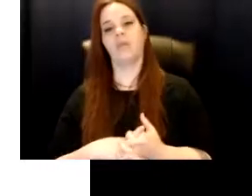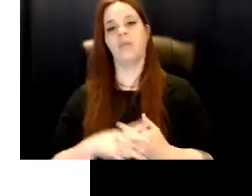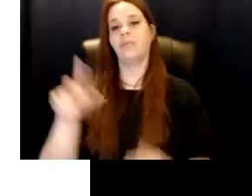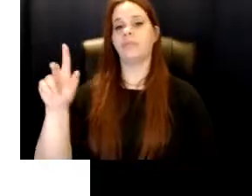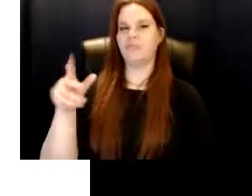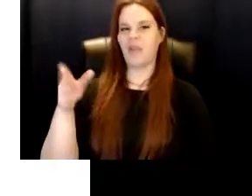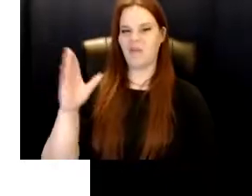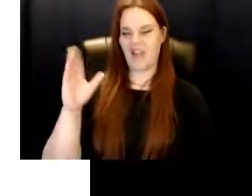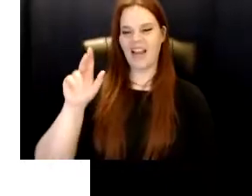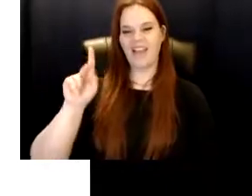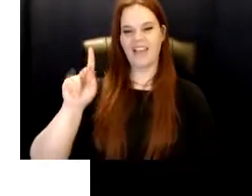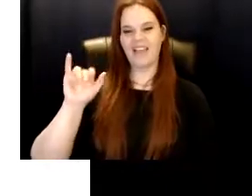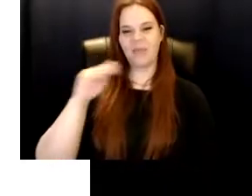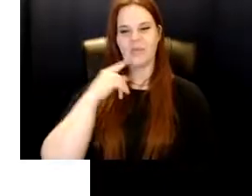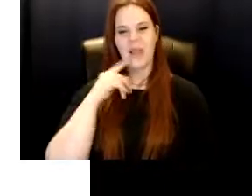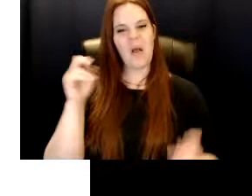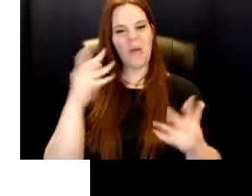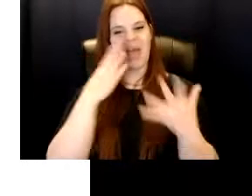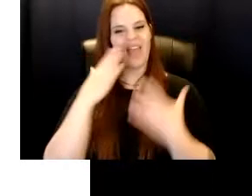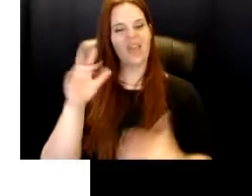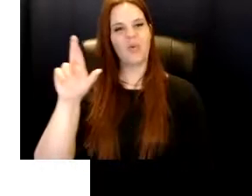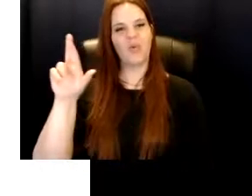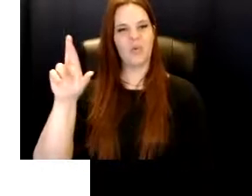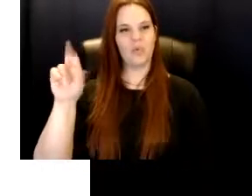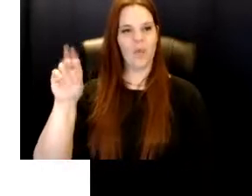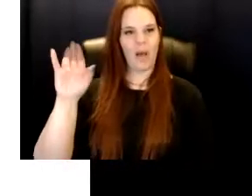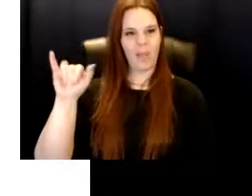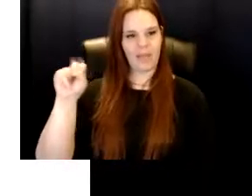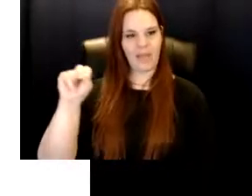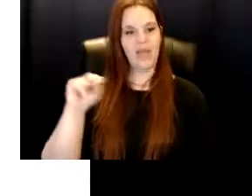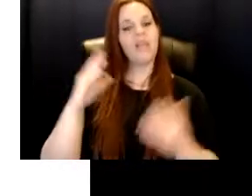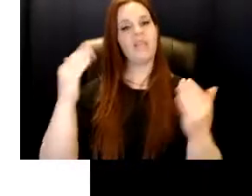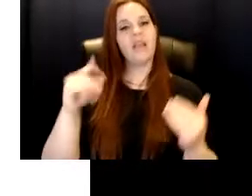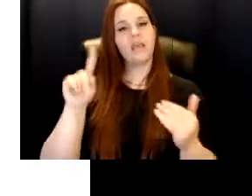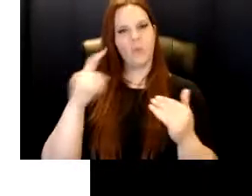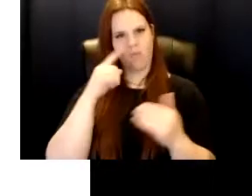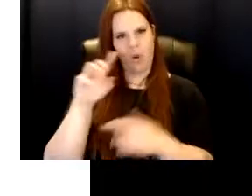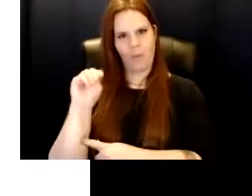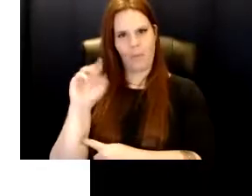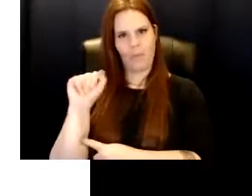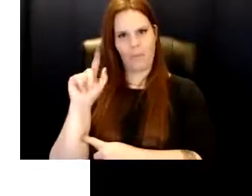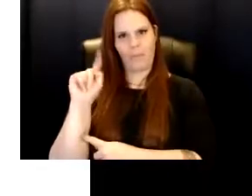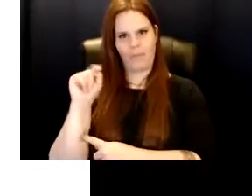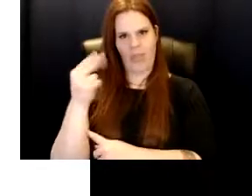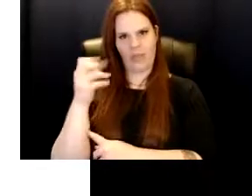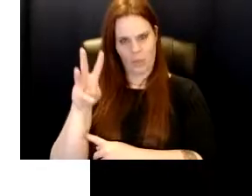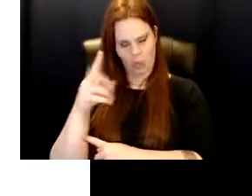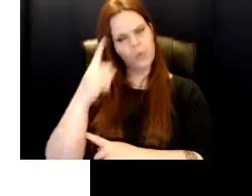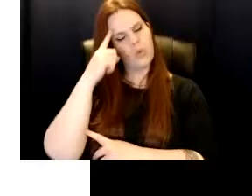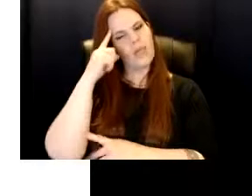All right, thank you, Robin. Our next question is from Matthew. Do you think there is a correlation for